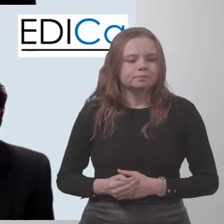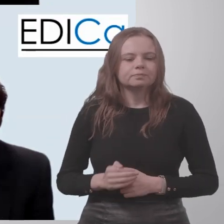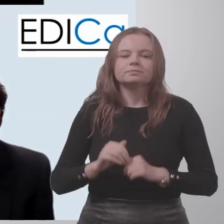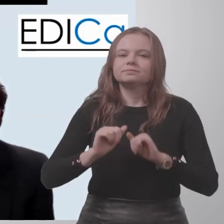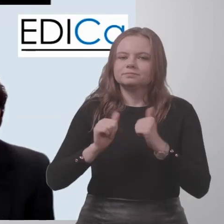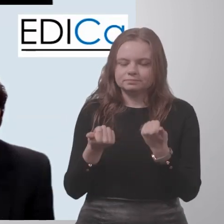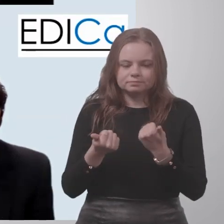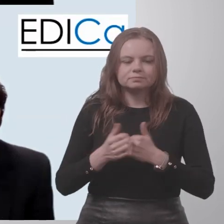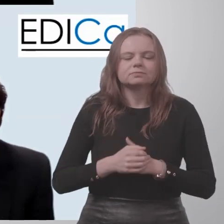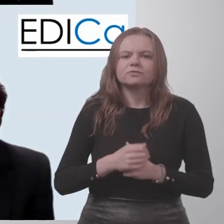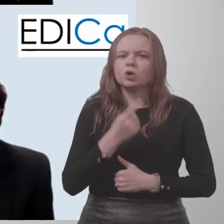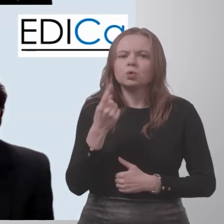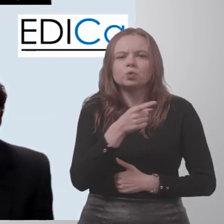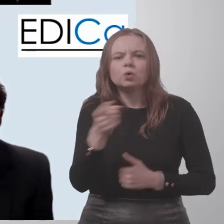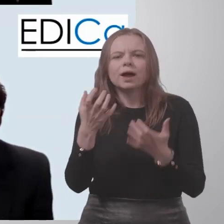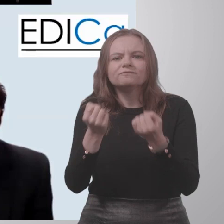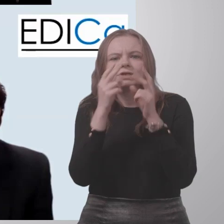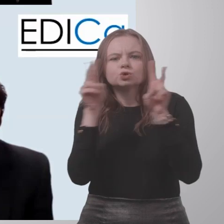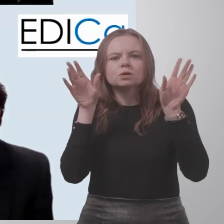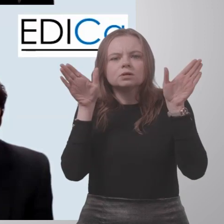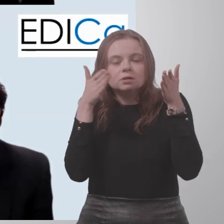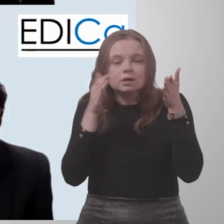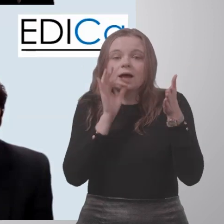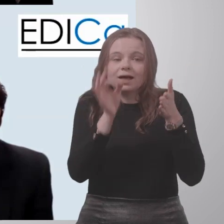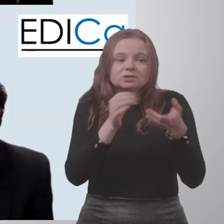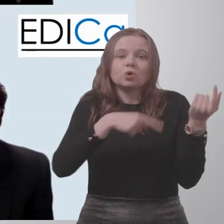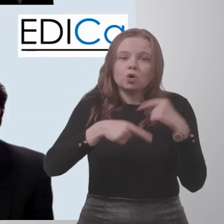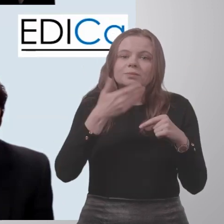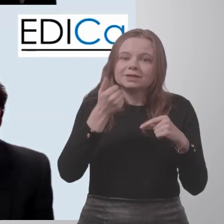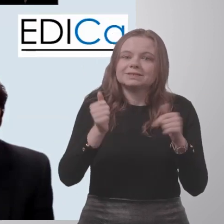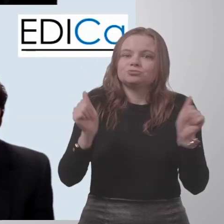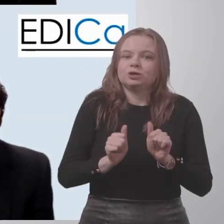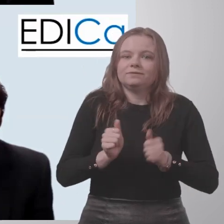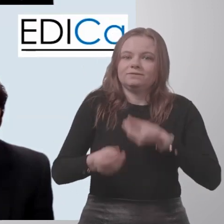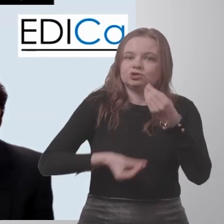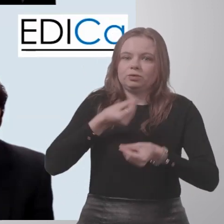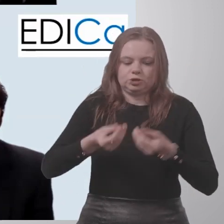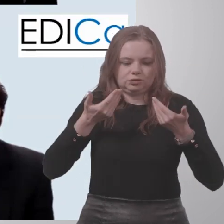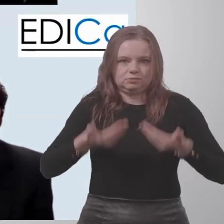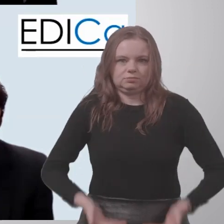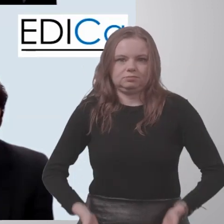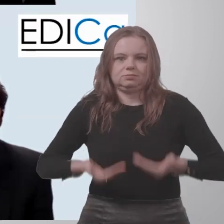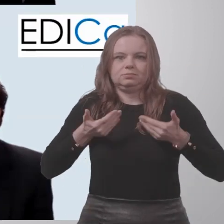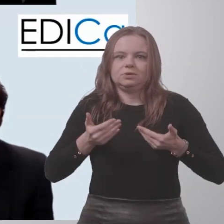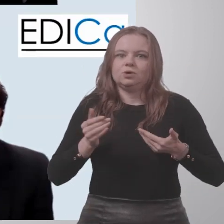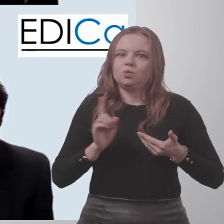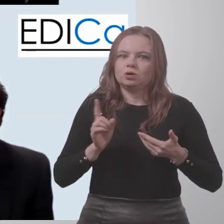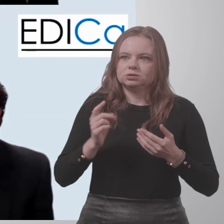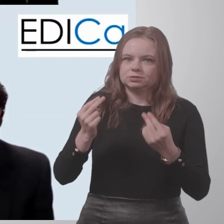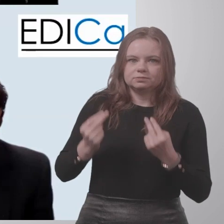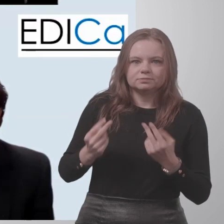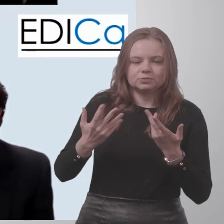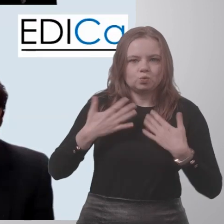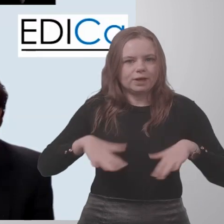Fantastic. And for those that may have a visual impairment, can I ask all of you just to provide a brief description of what you